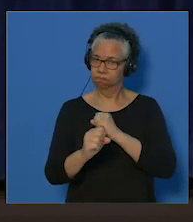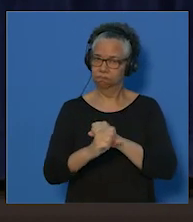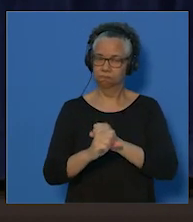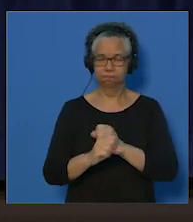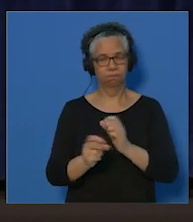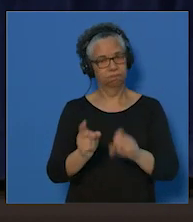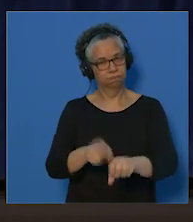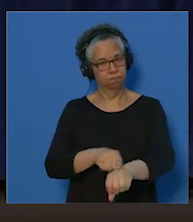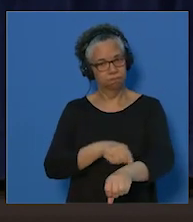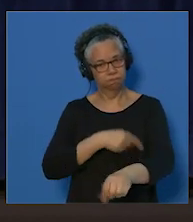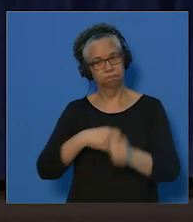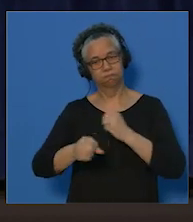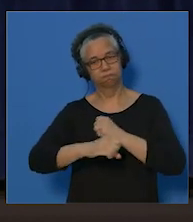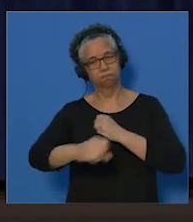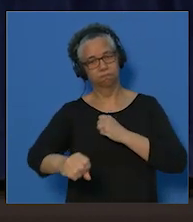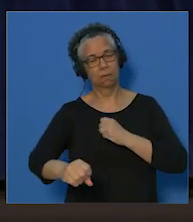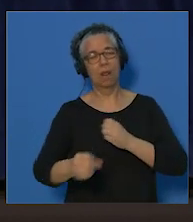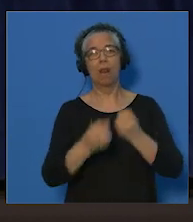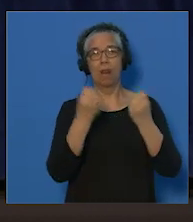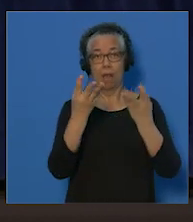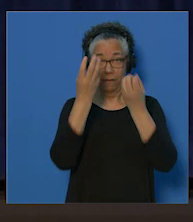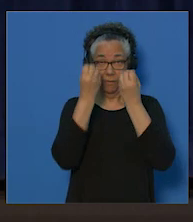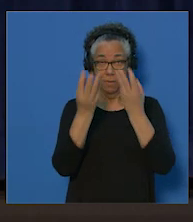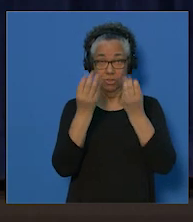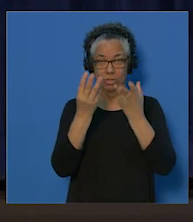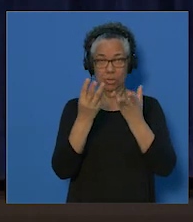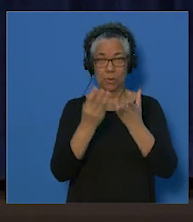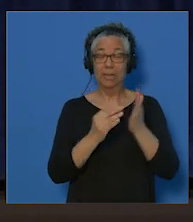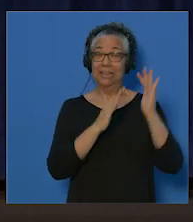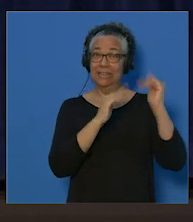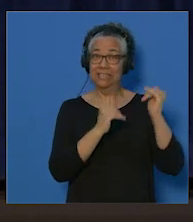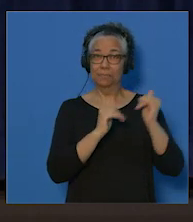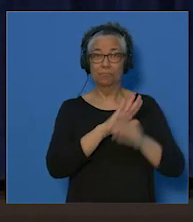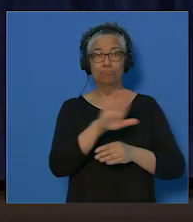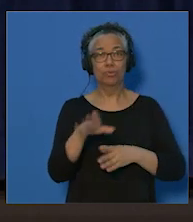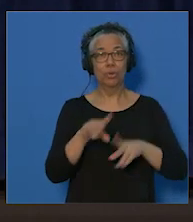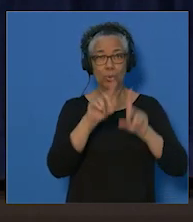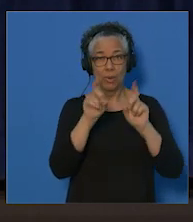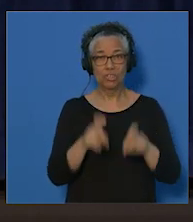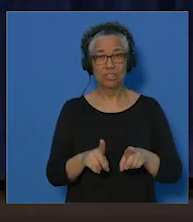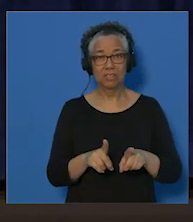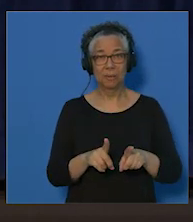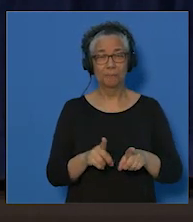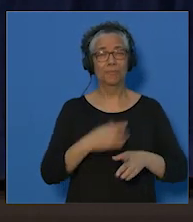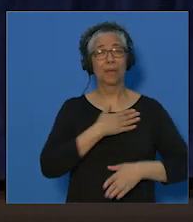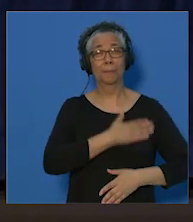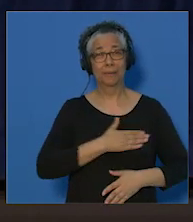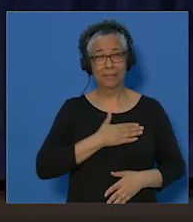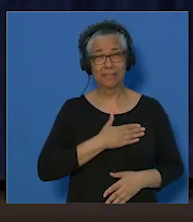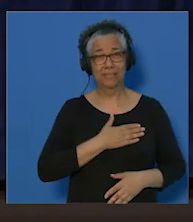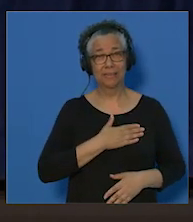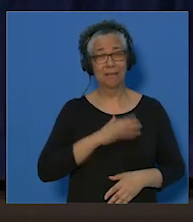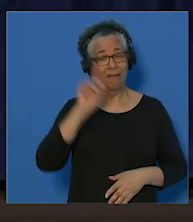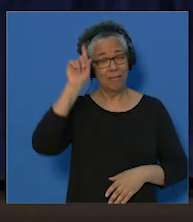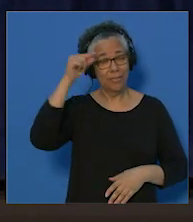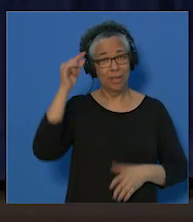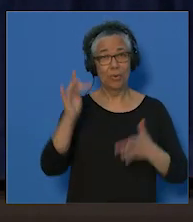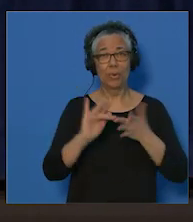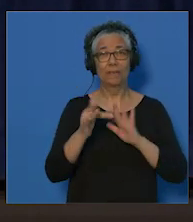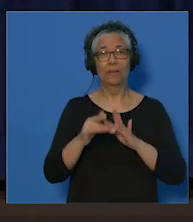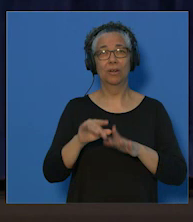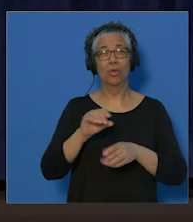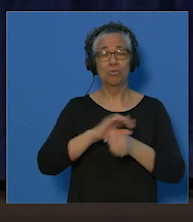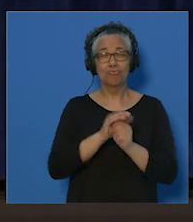and we're looking forward to answering any questions that persons may have. Please note that the government website,